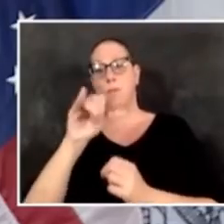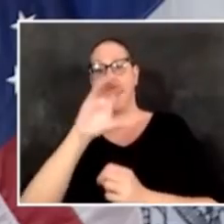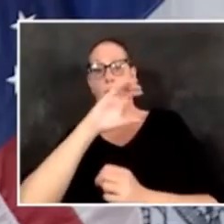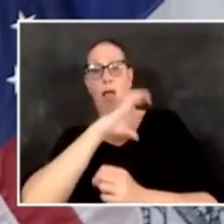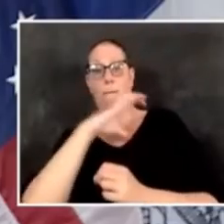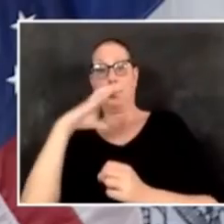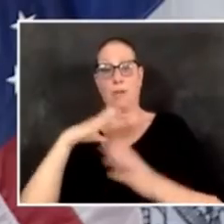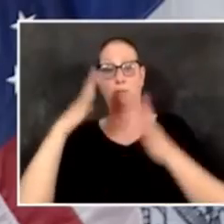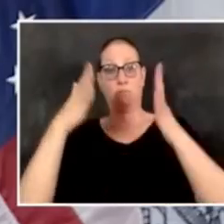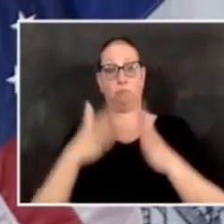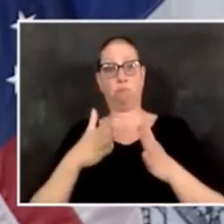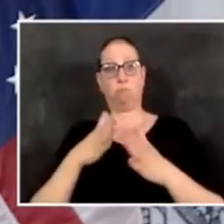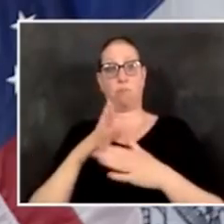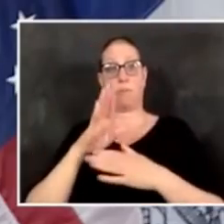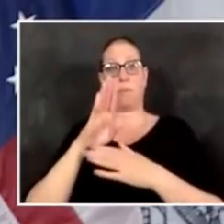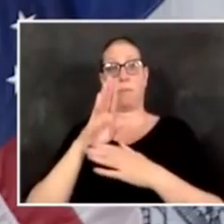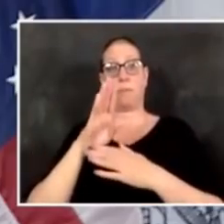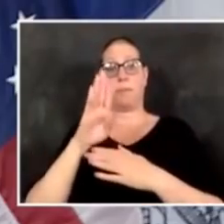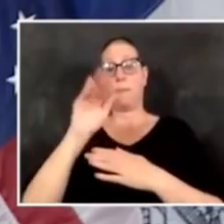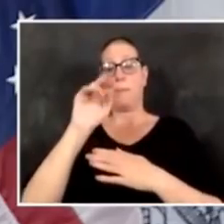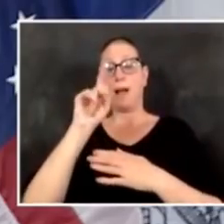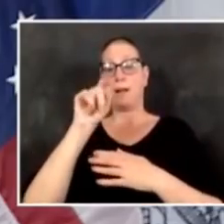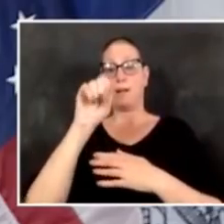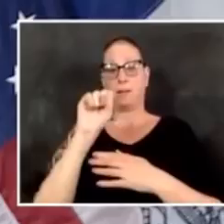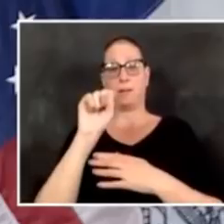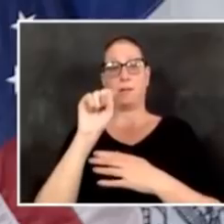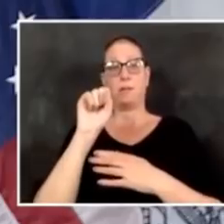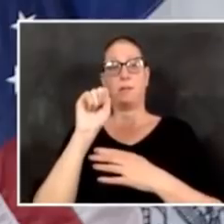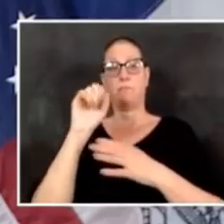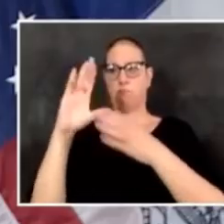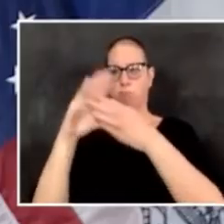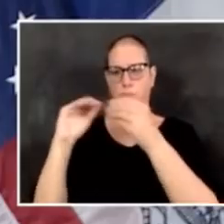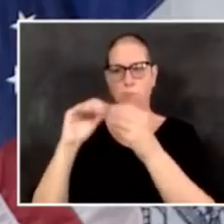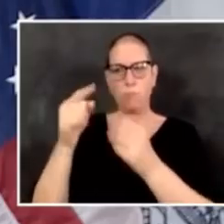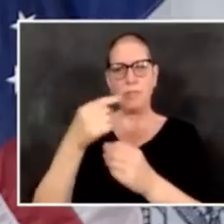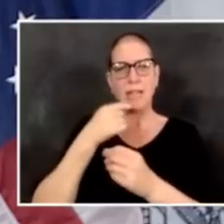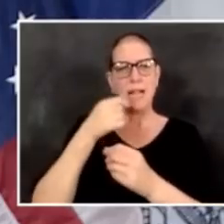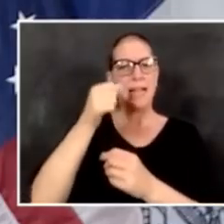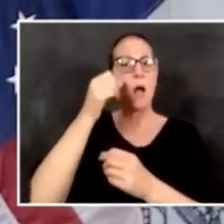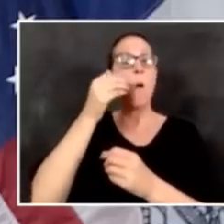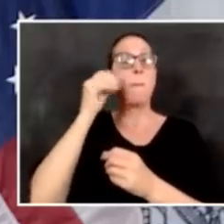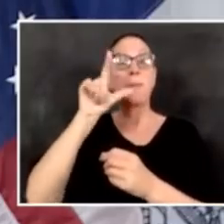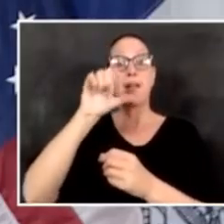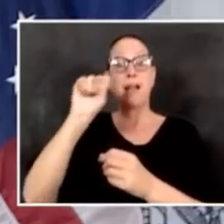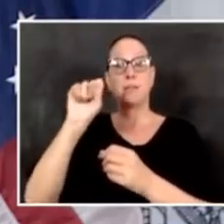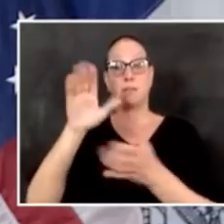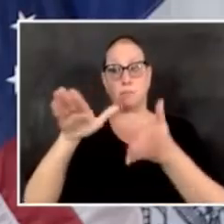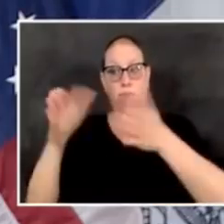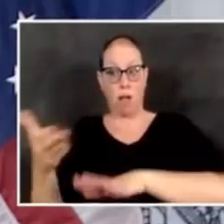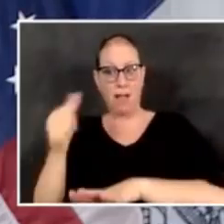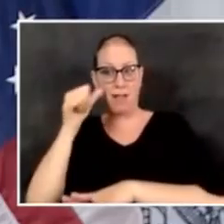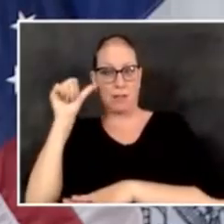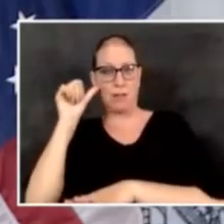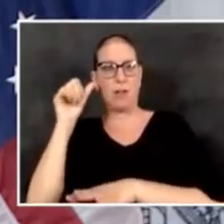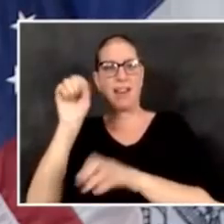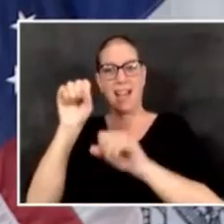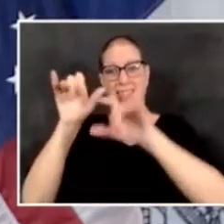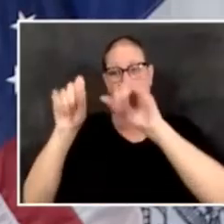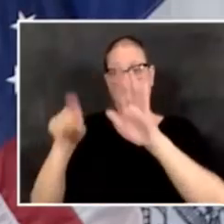know how long ago that was, because of course, after the negative test, he could have caught the virus.